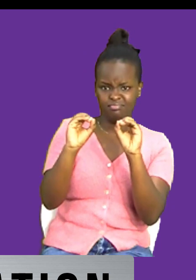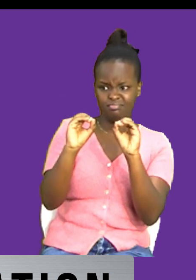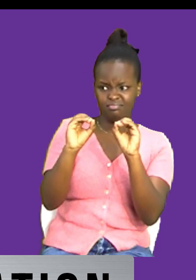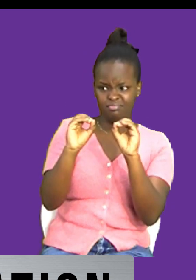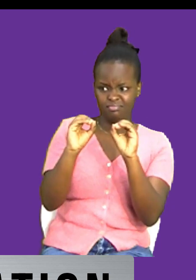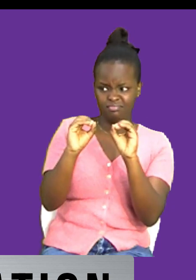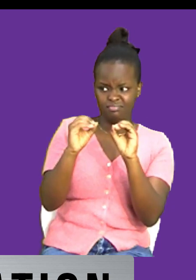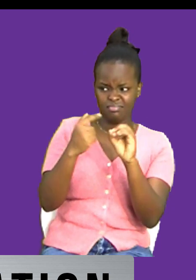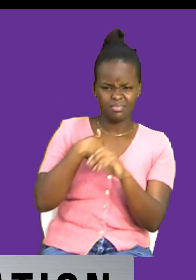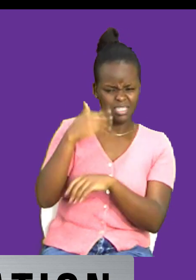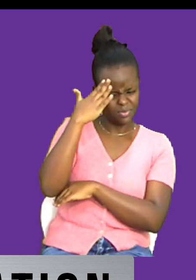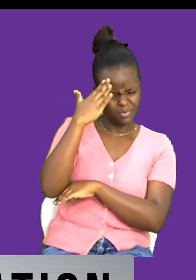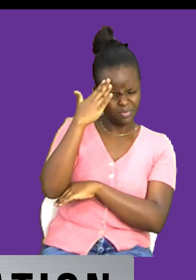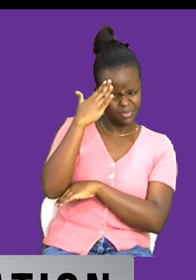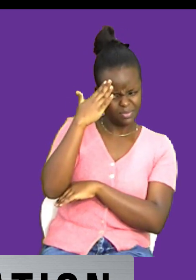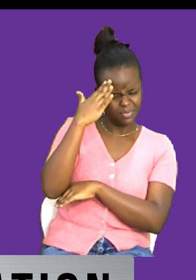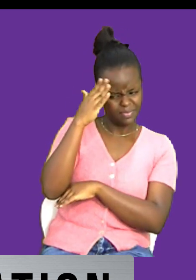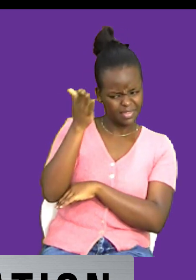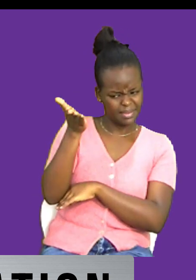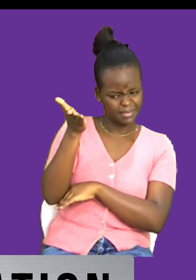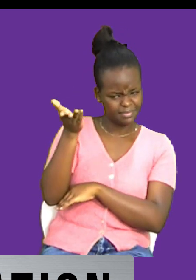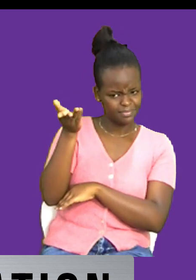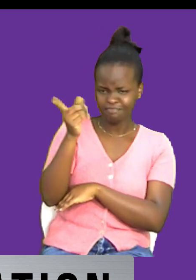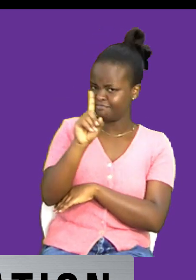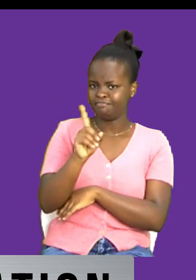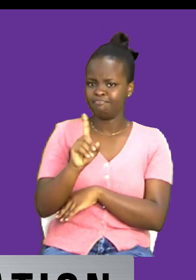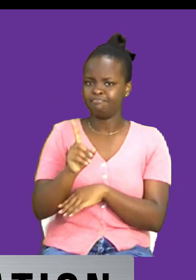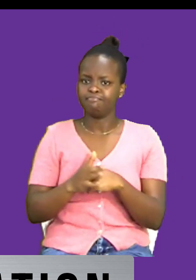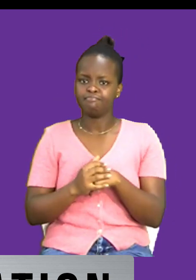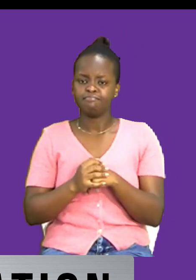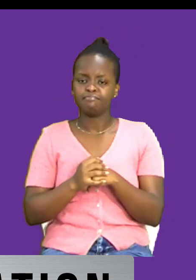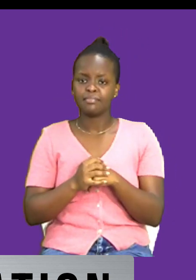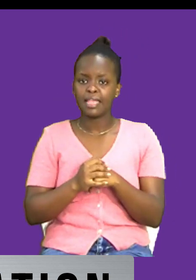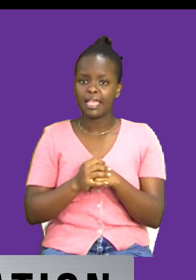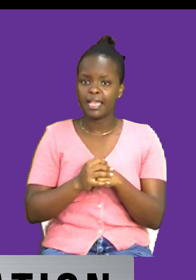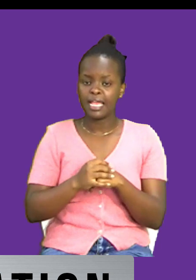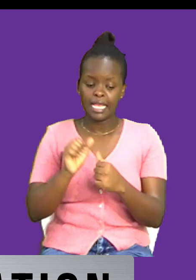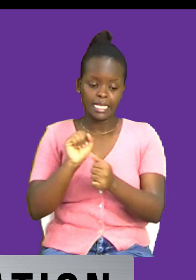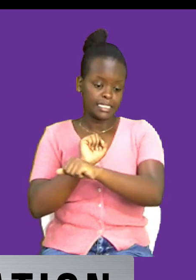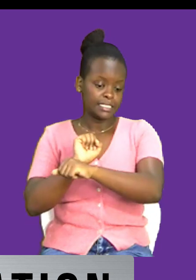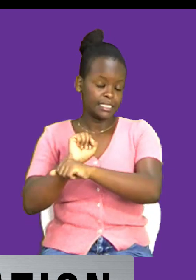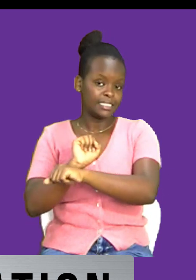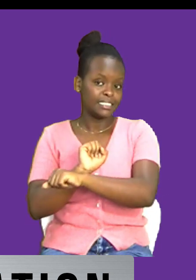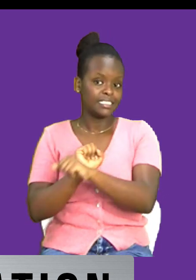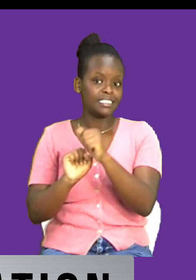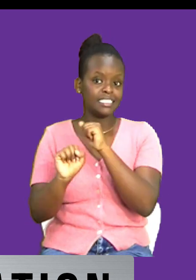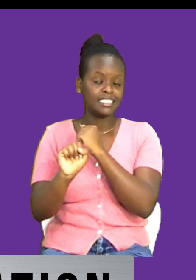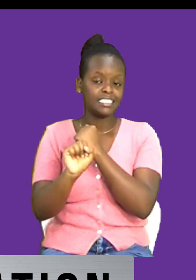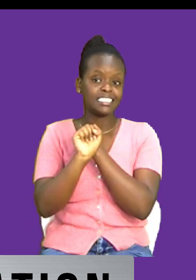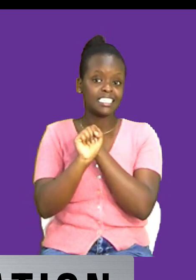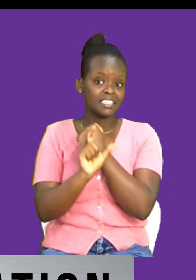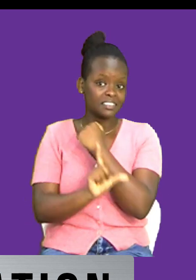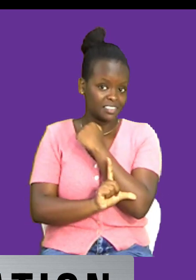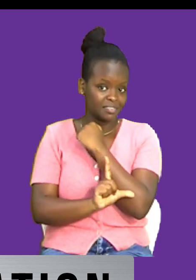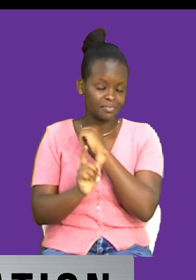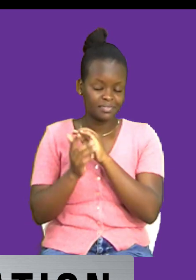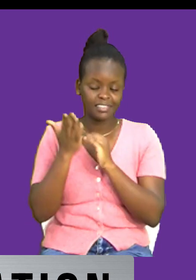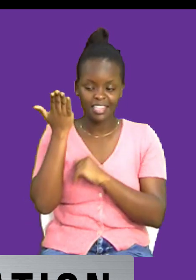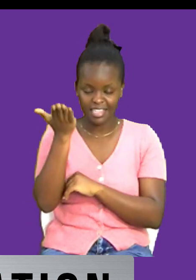Uganda is there. They are not there. All right. Senegal. Senegal is I would there. put my back with Senegal. Senegal is there.